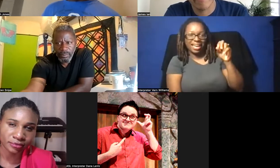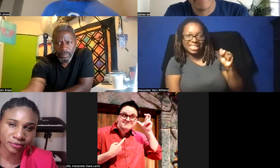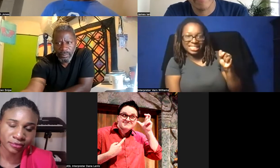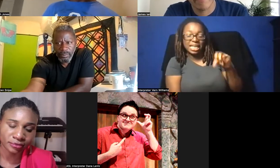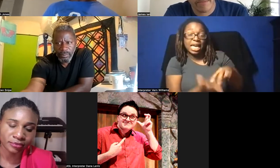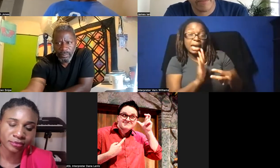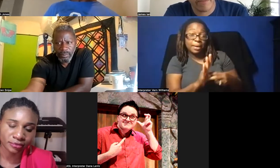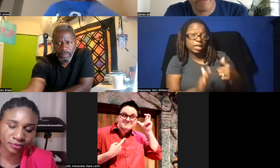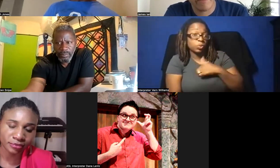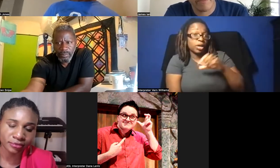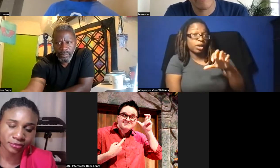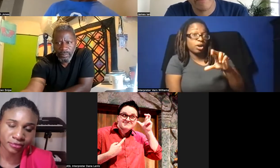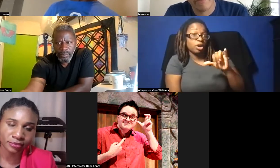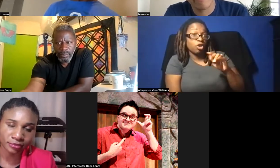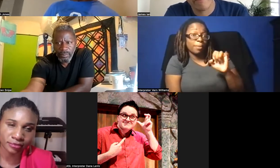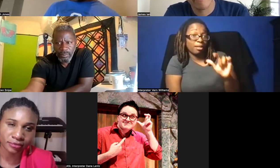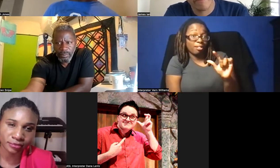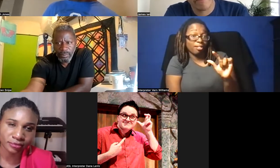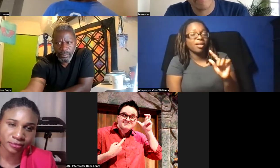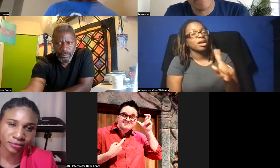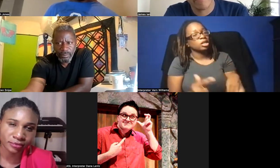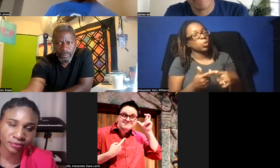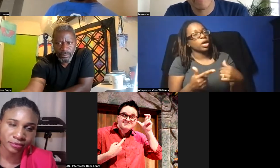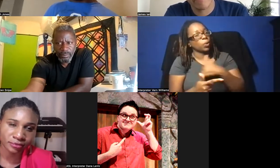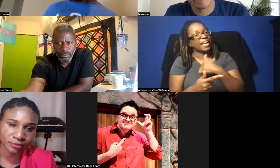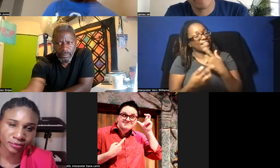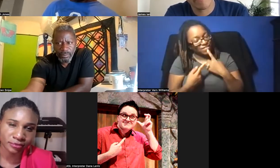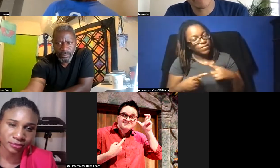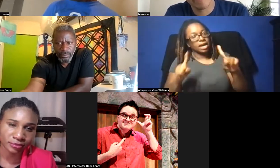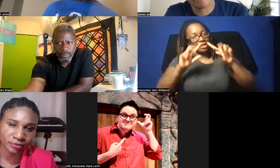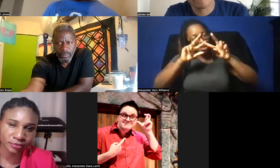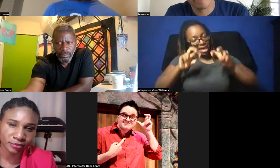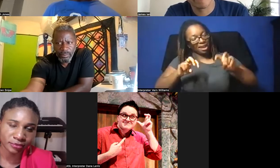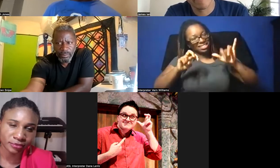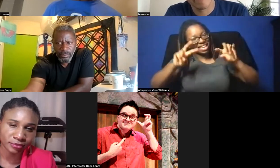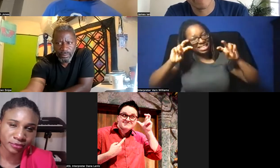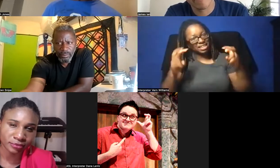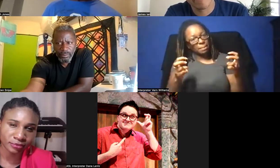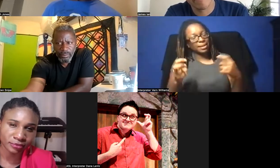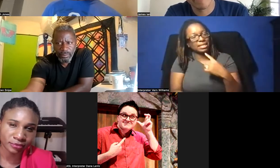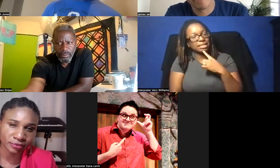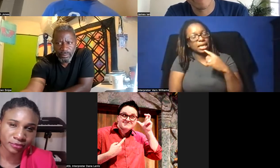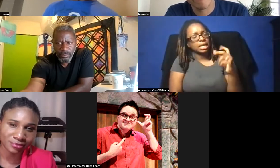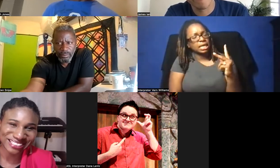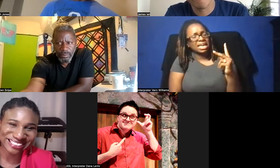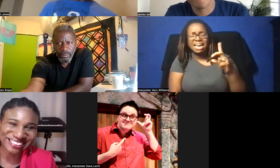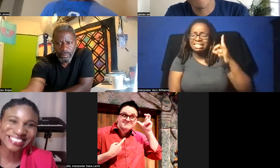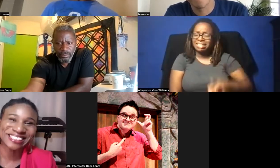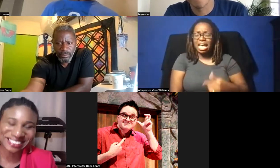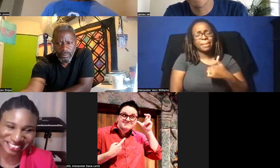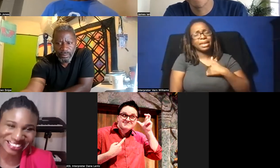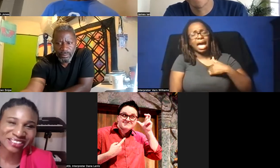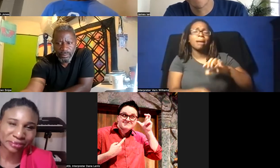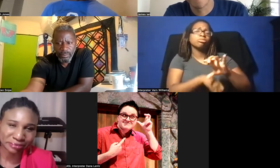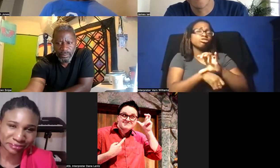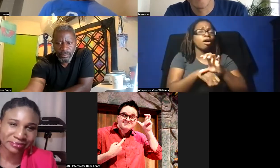inferior. So once we analyze that fact and say, damn it, I'm chocolate and I'm sexy regardless if I roll